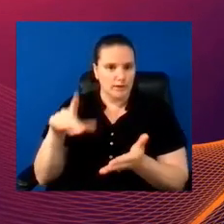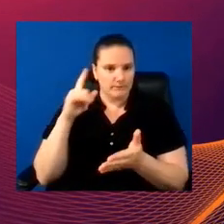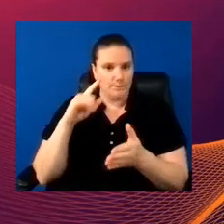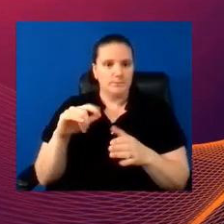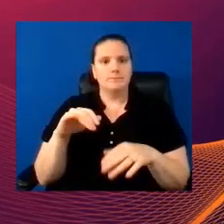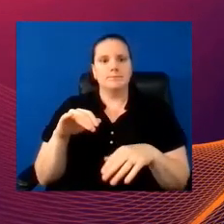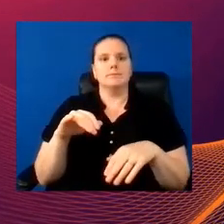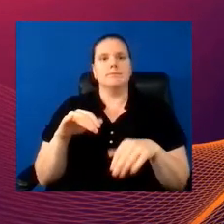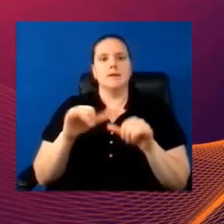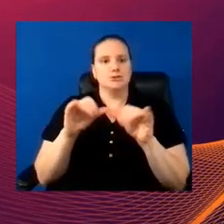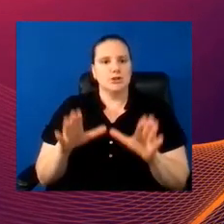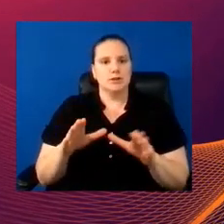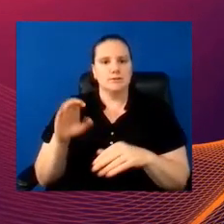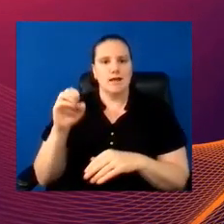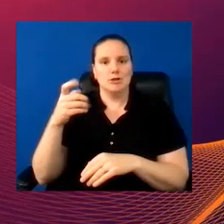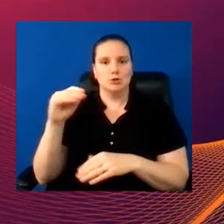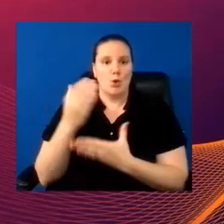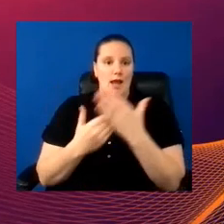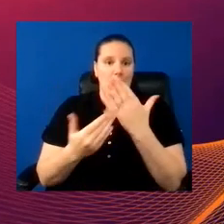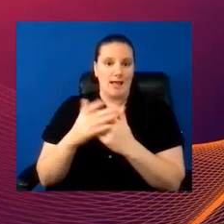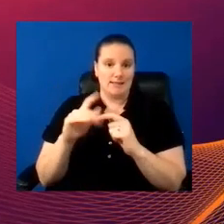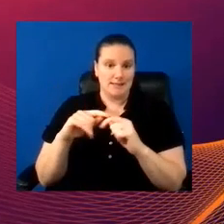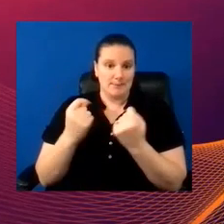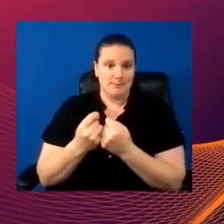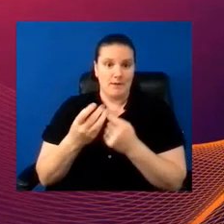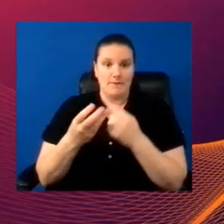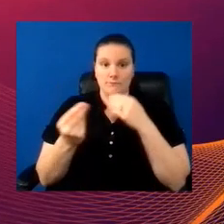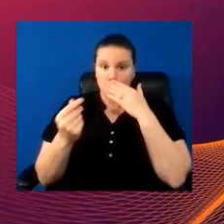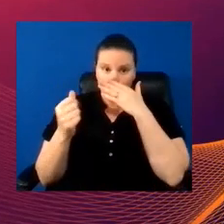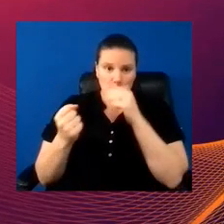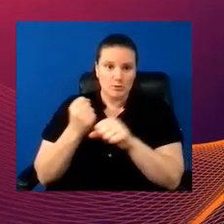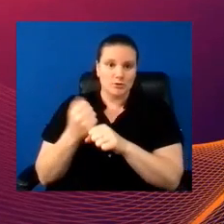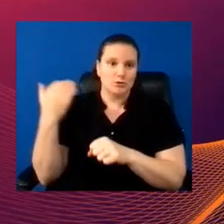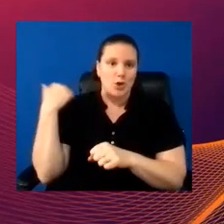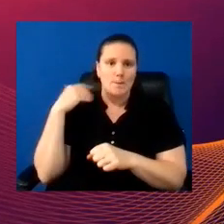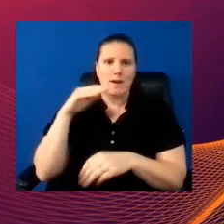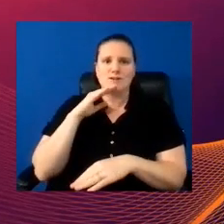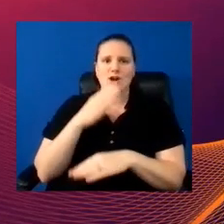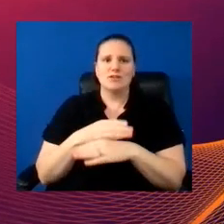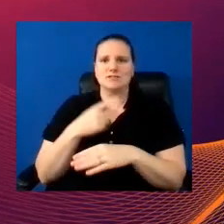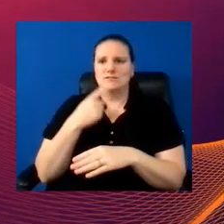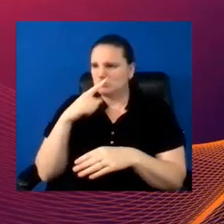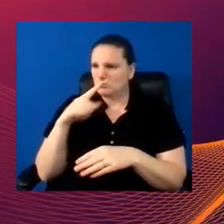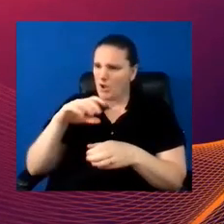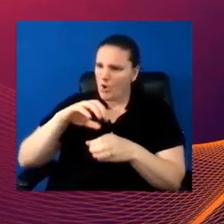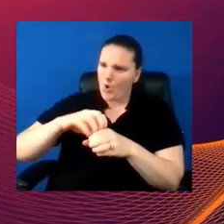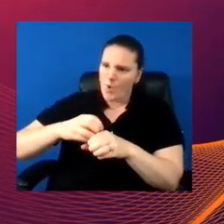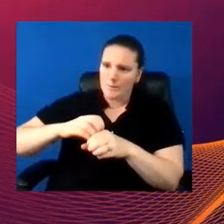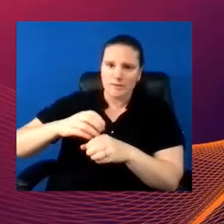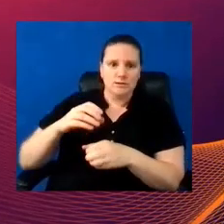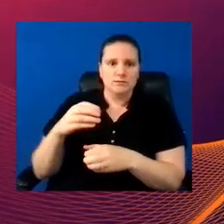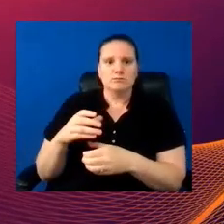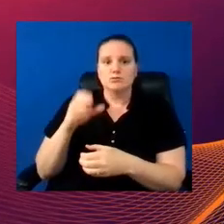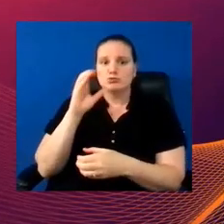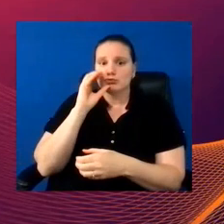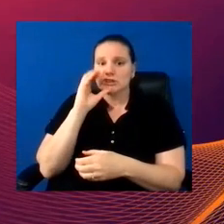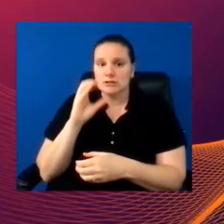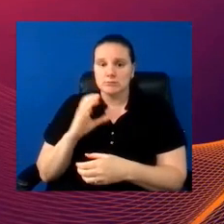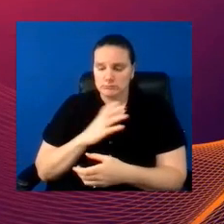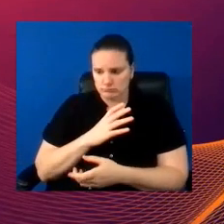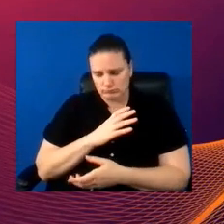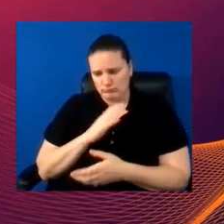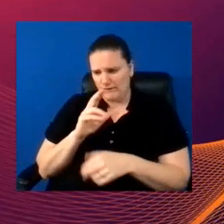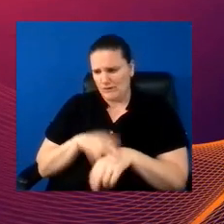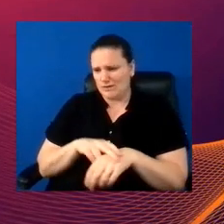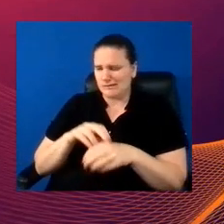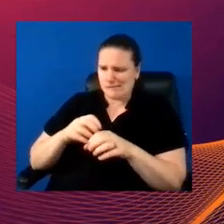team. A couple years back, my daughter came up to me and asked if I could open a Gatorade bottle. Of course I would. As I